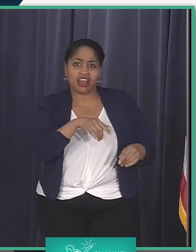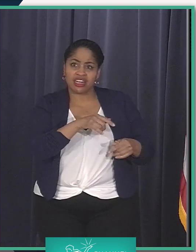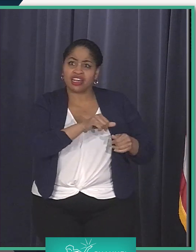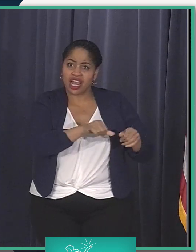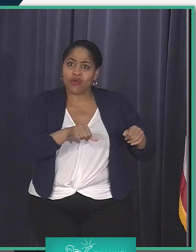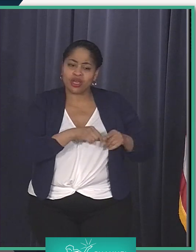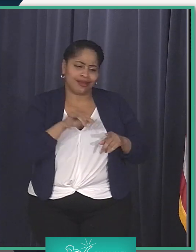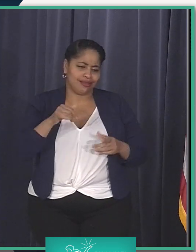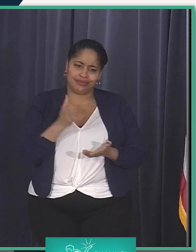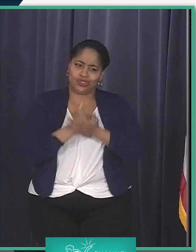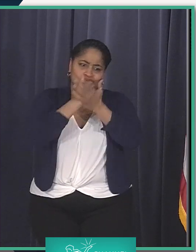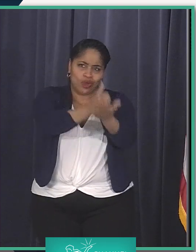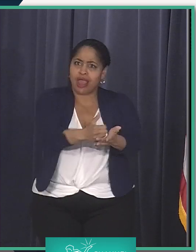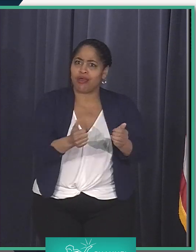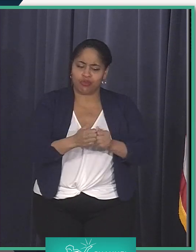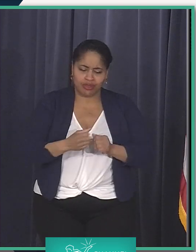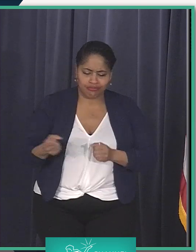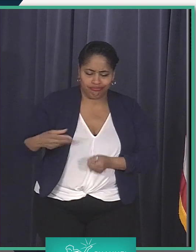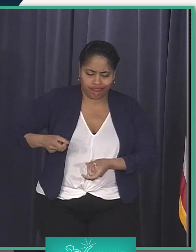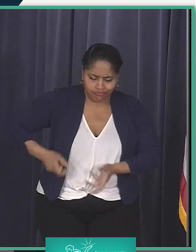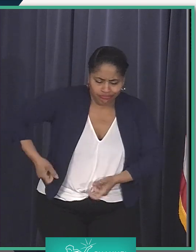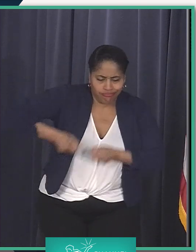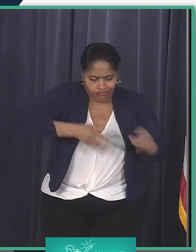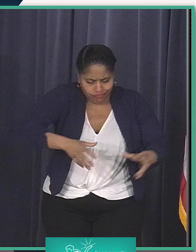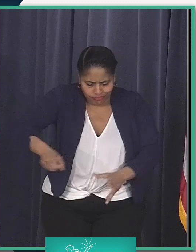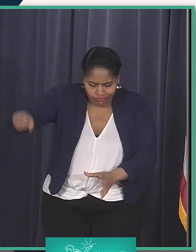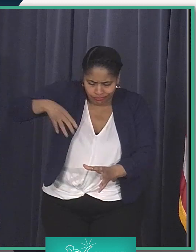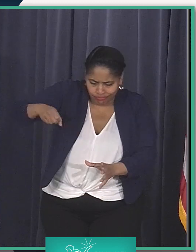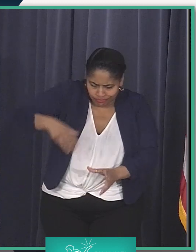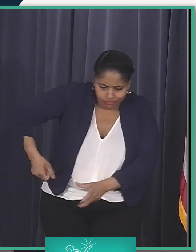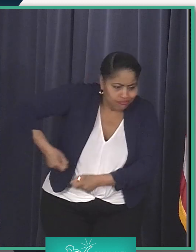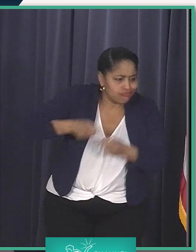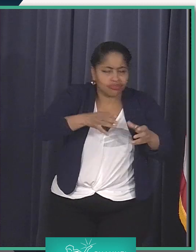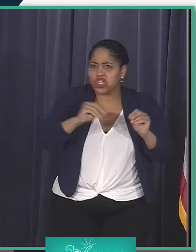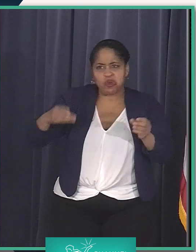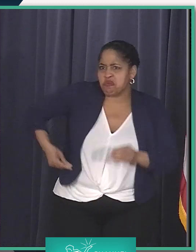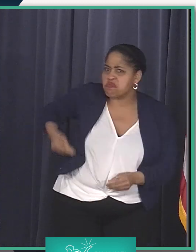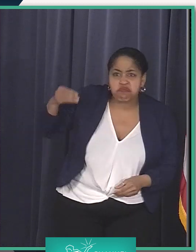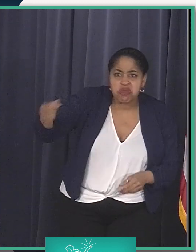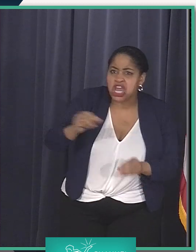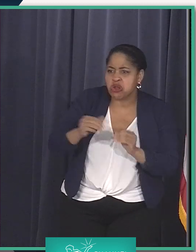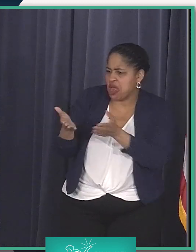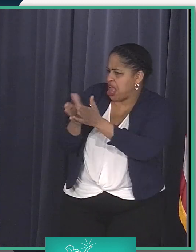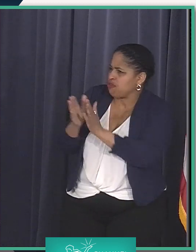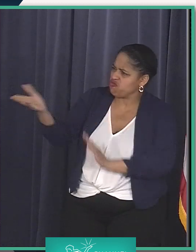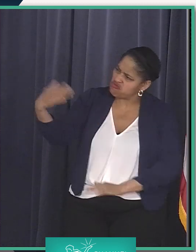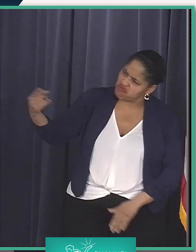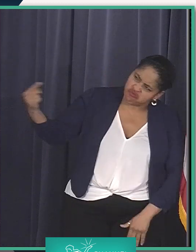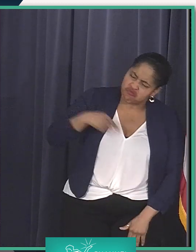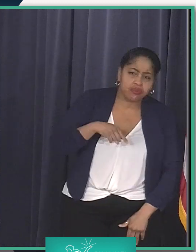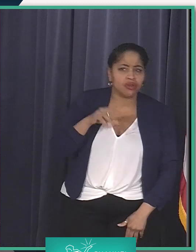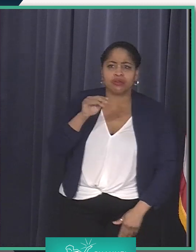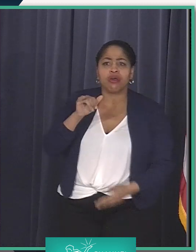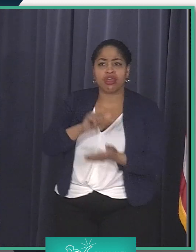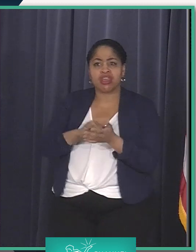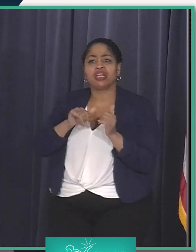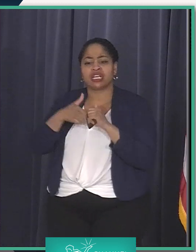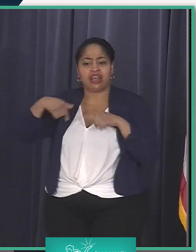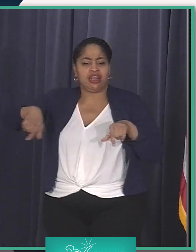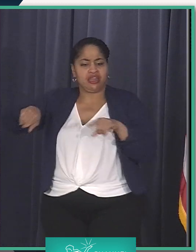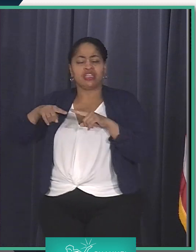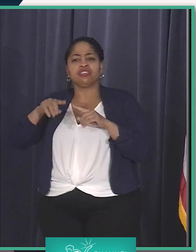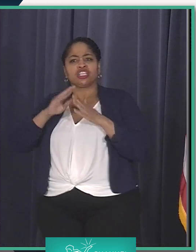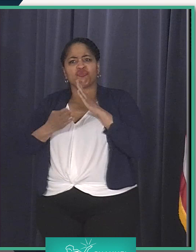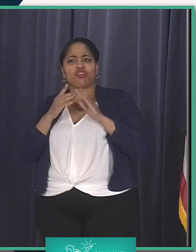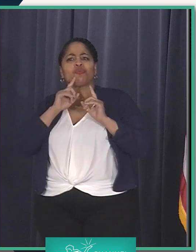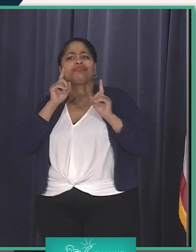sandbags to help her fellow citizens on the east side of Detroit. Nobody paid her, nobody asked her. That was the way this community